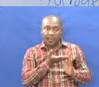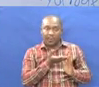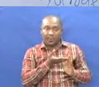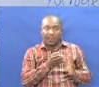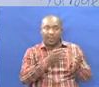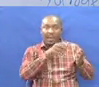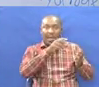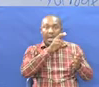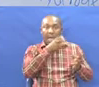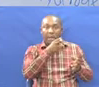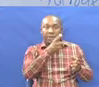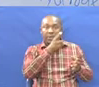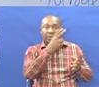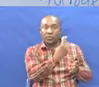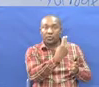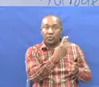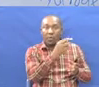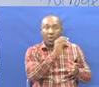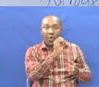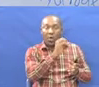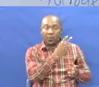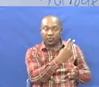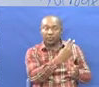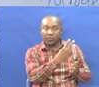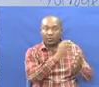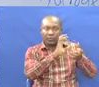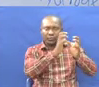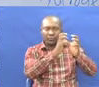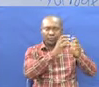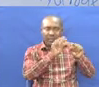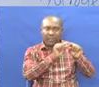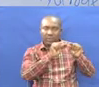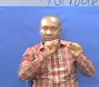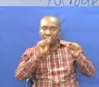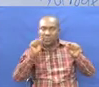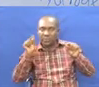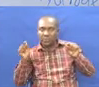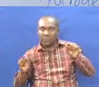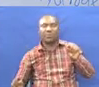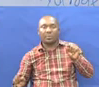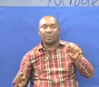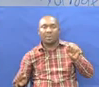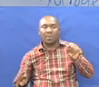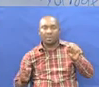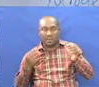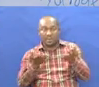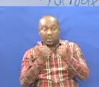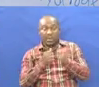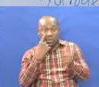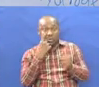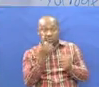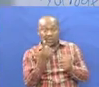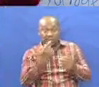peroxide in order to be able to produce oxygen in another compound. That is what you're going to see in the